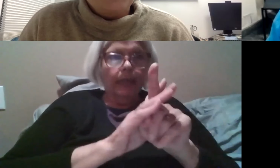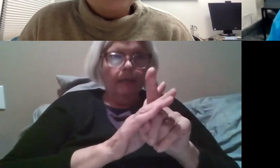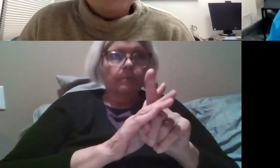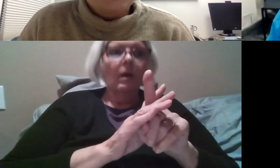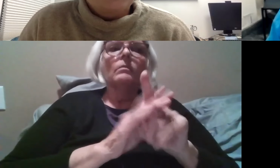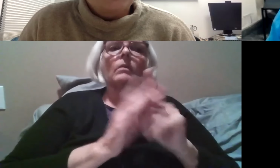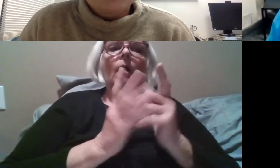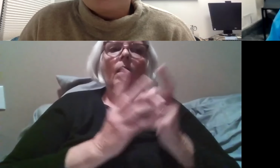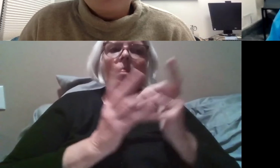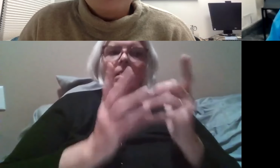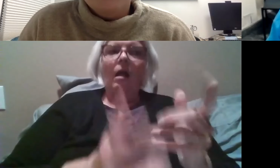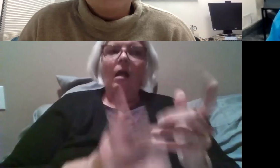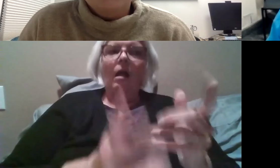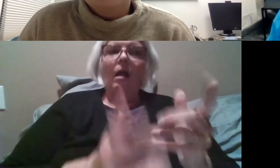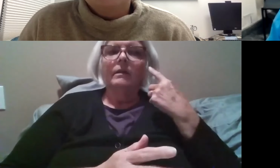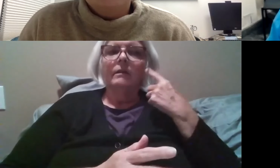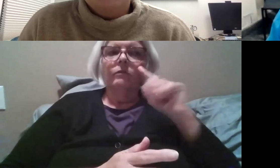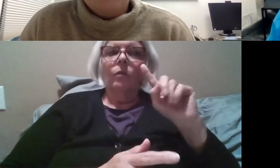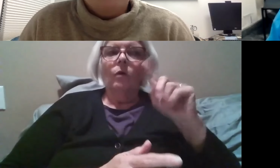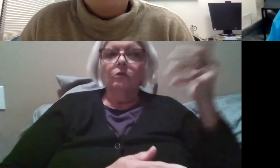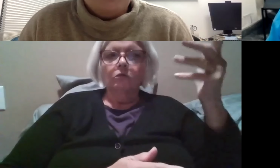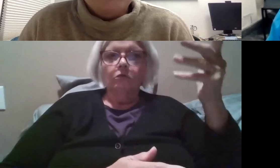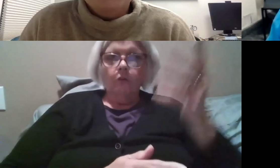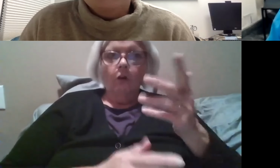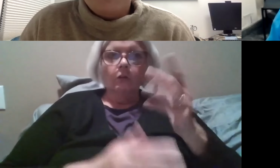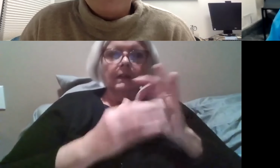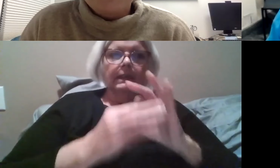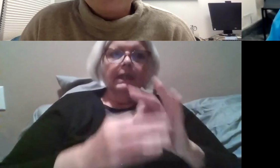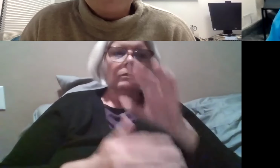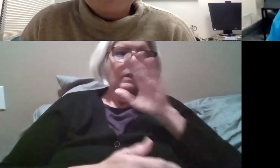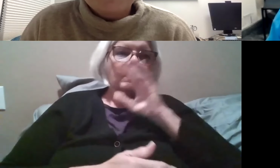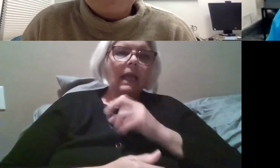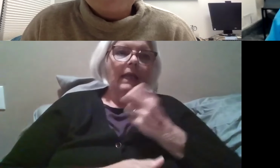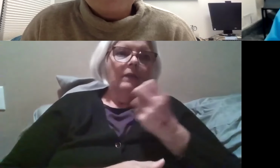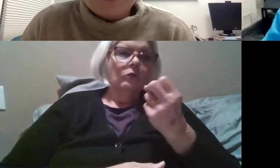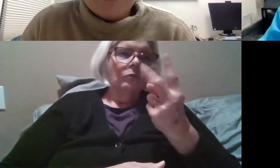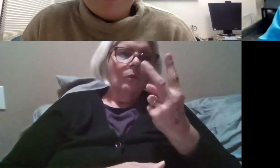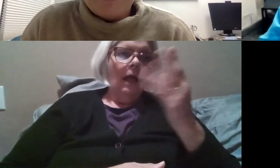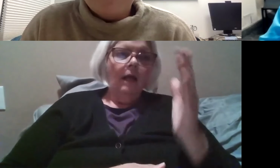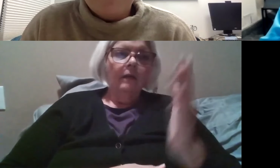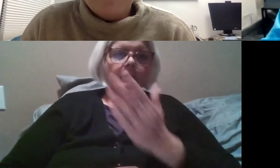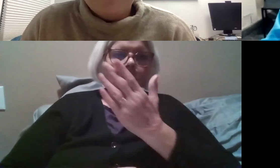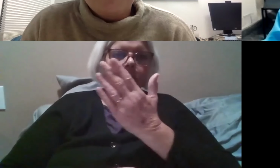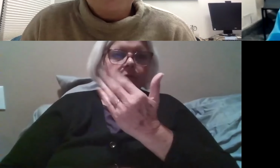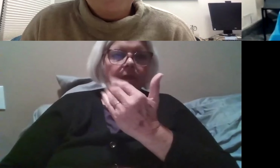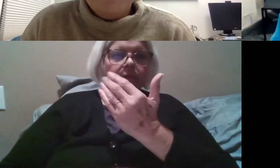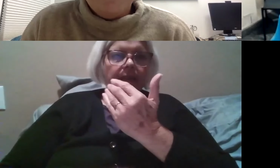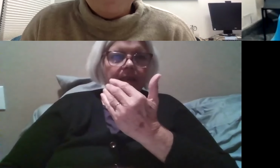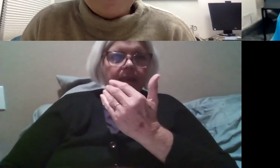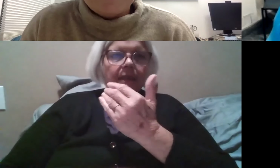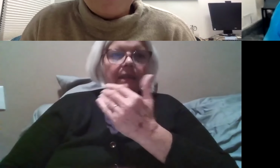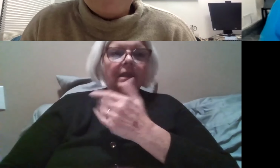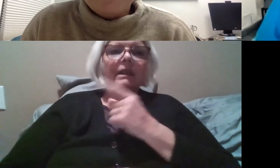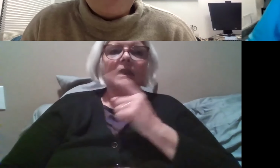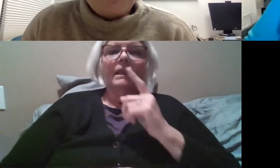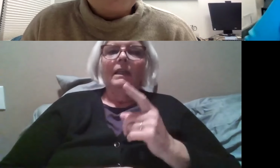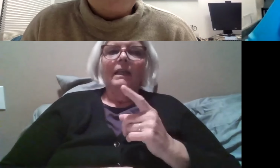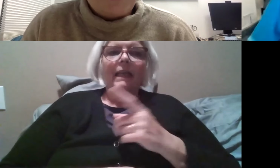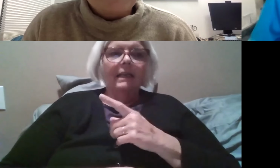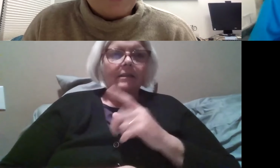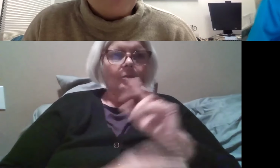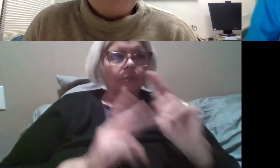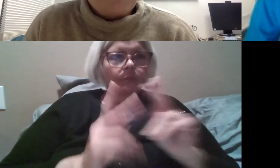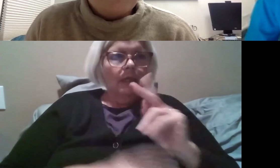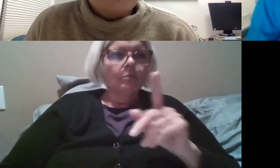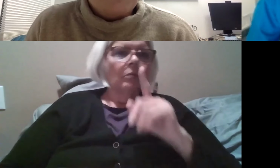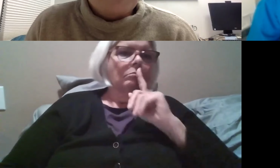bunch because there's just no plausible biologic mechanism, but is fertility. And it's exciting that question